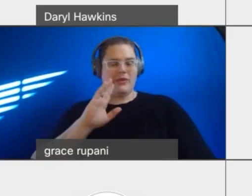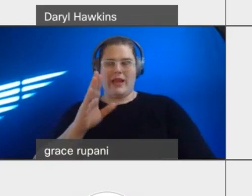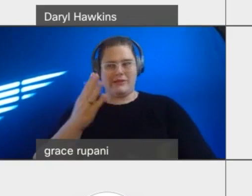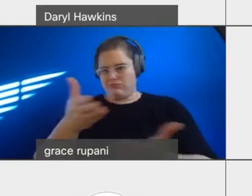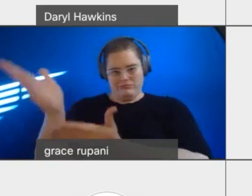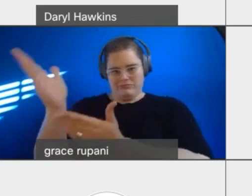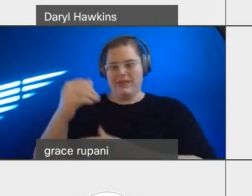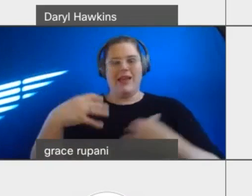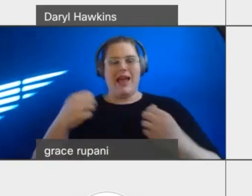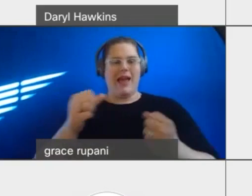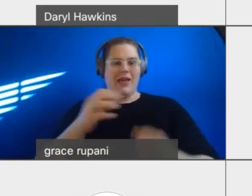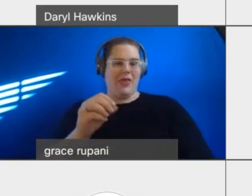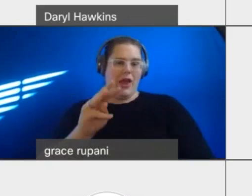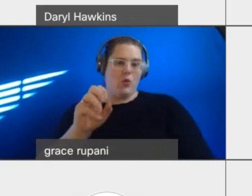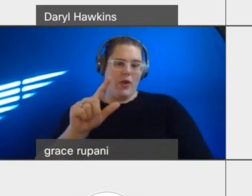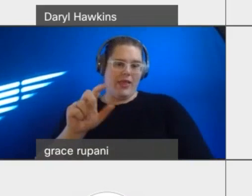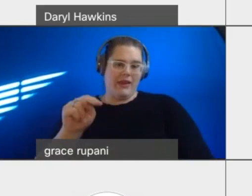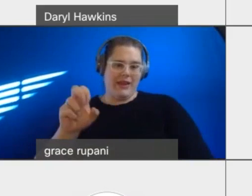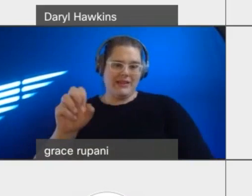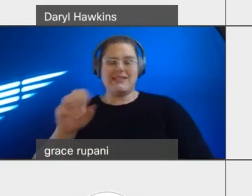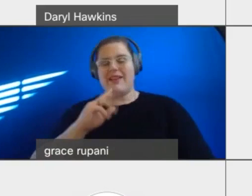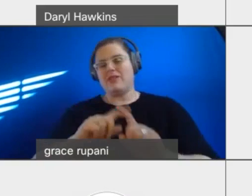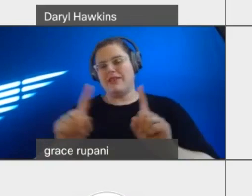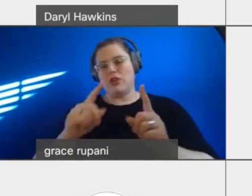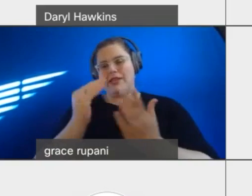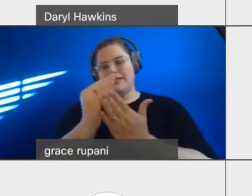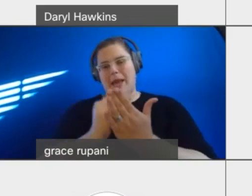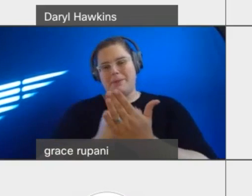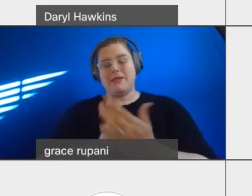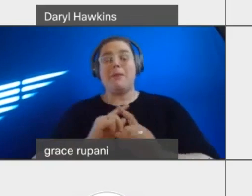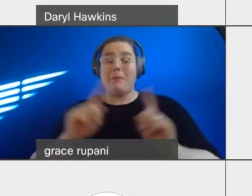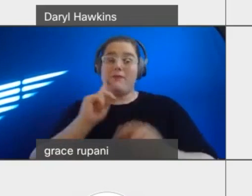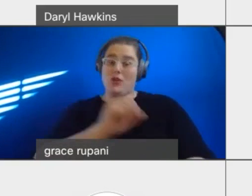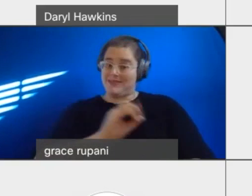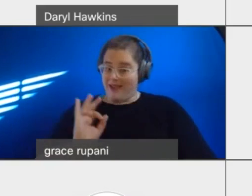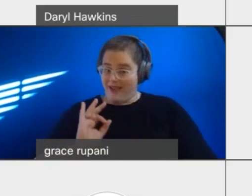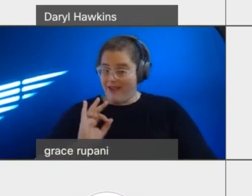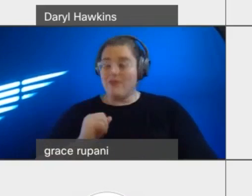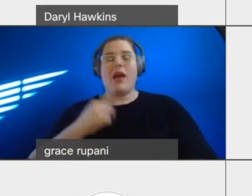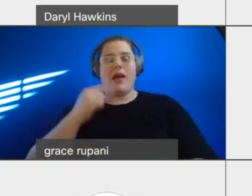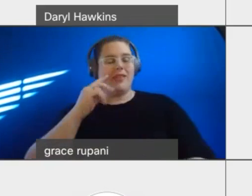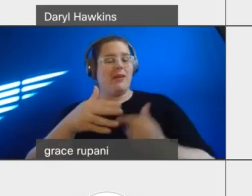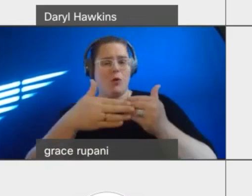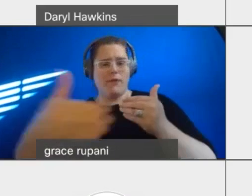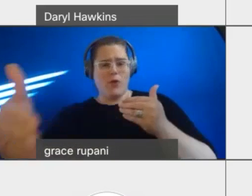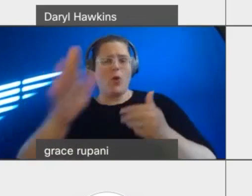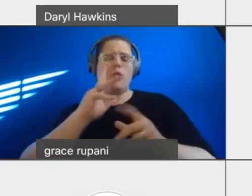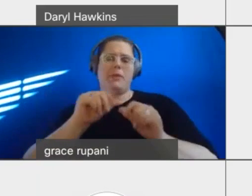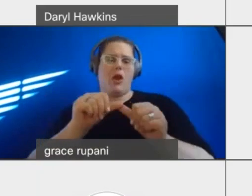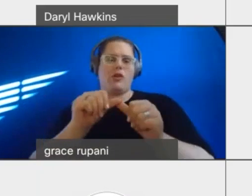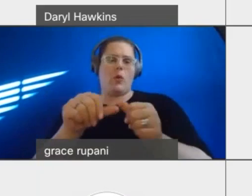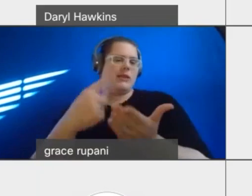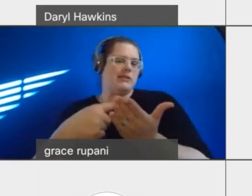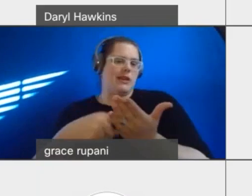In terms of the staff, I think as we move forward, that'll just be sort of an ongoing discussion we're going to need to